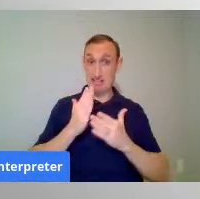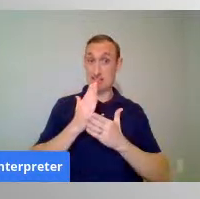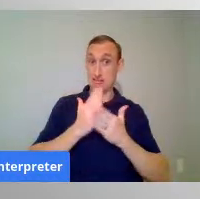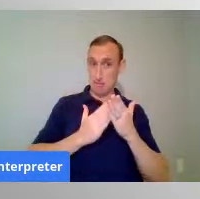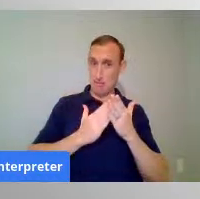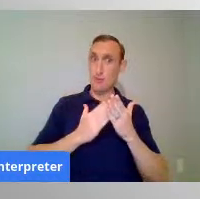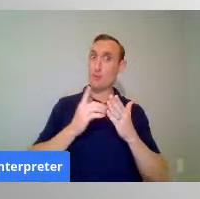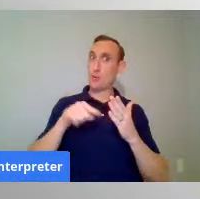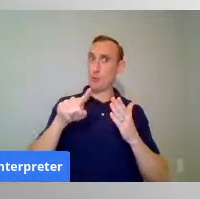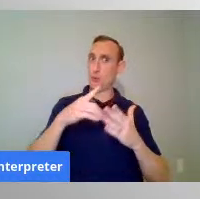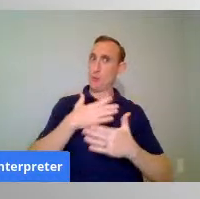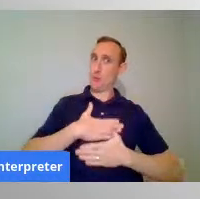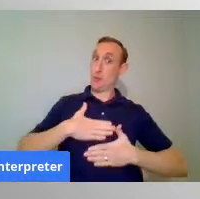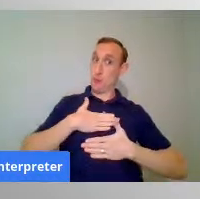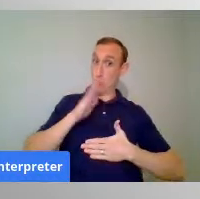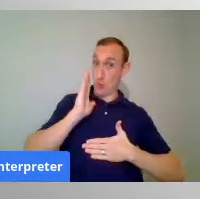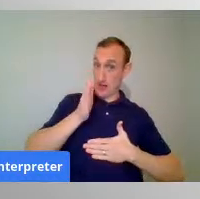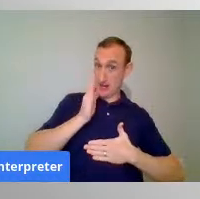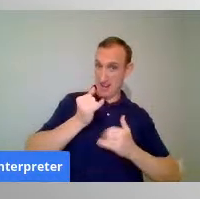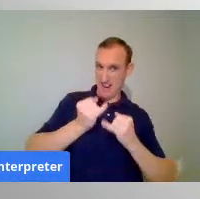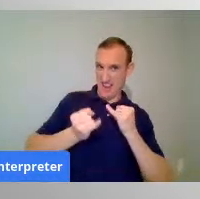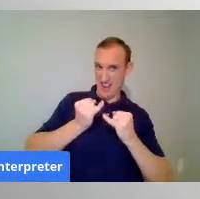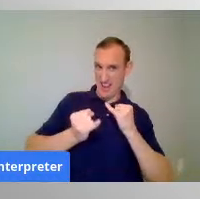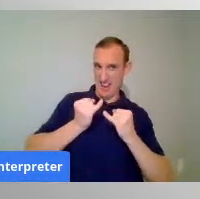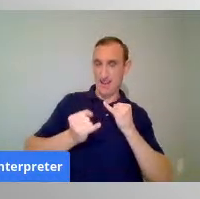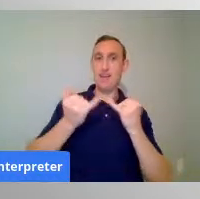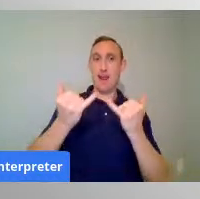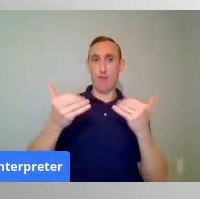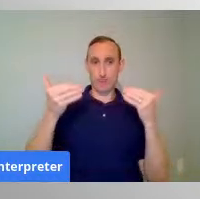last part of our collaborative meeting. Now it's time to jump into the work.